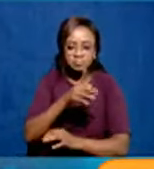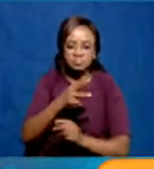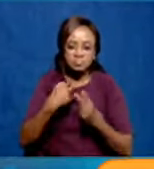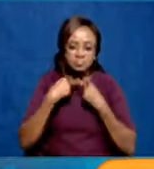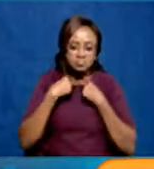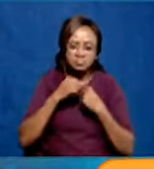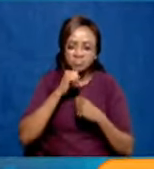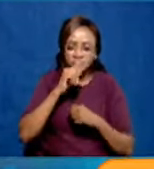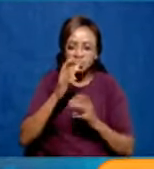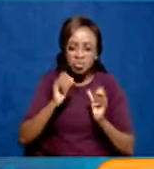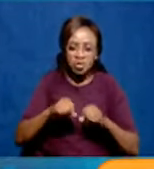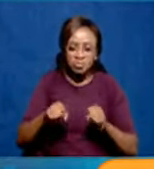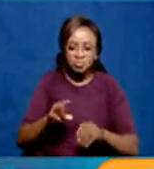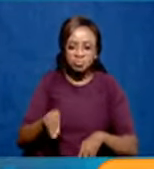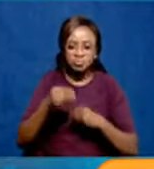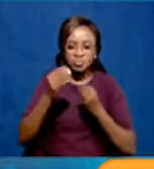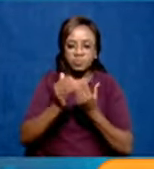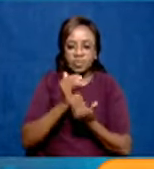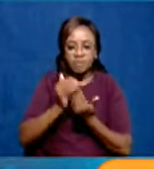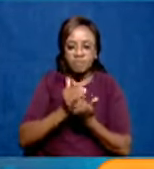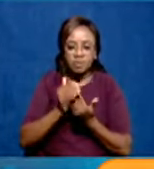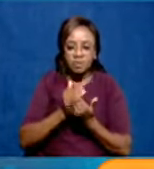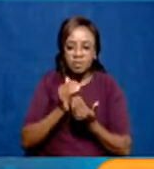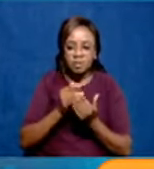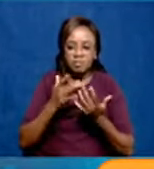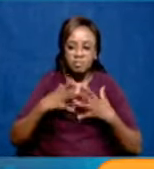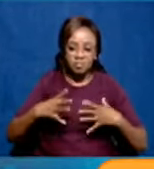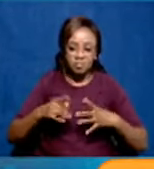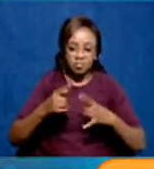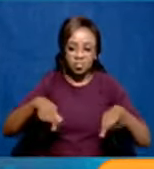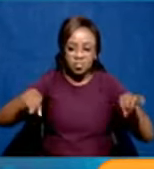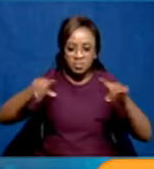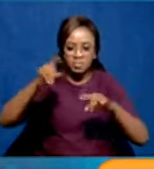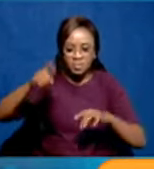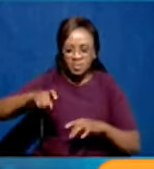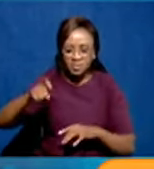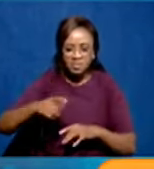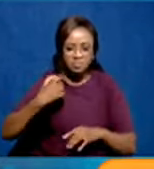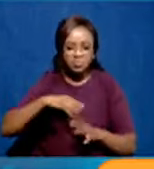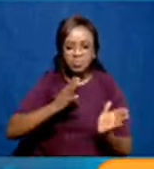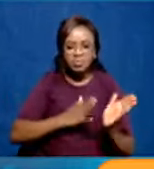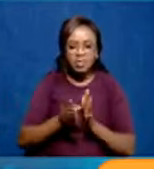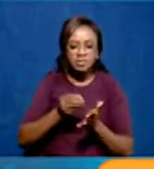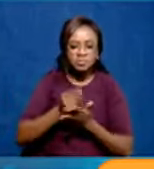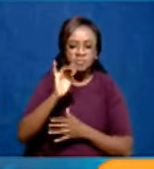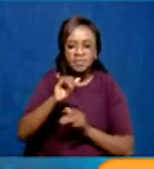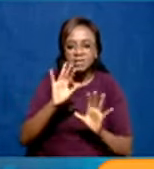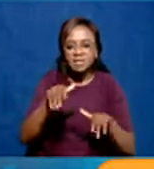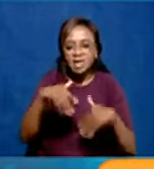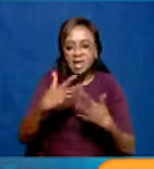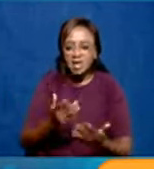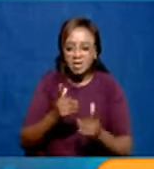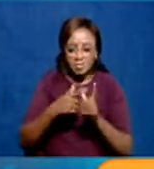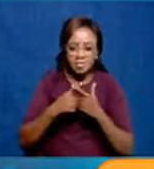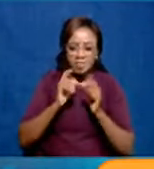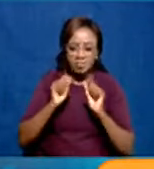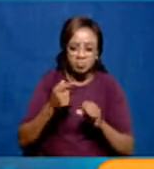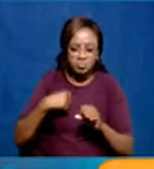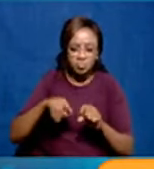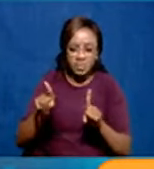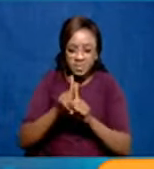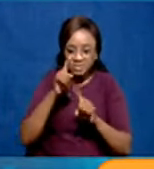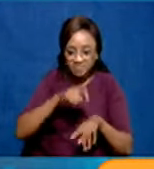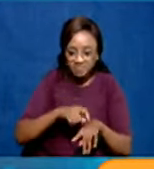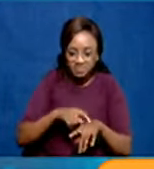to provide the basic care that the population needs. How are we addressing that so that we are at the same time